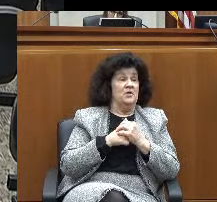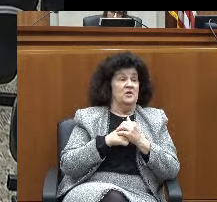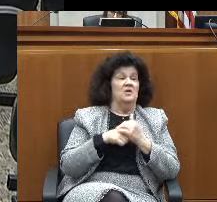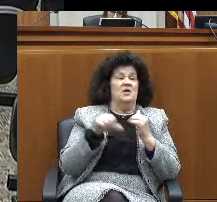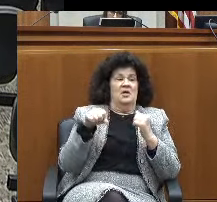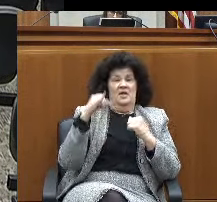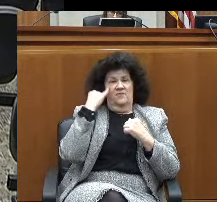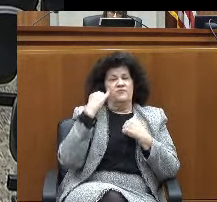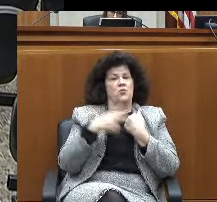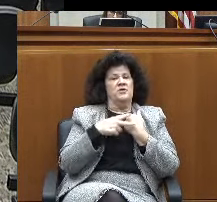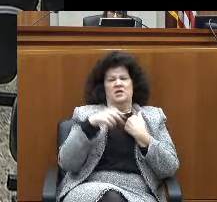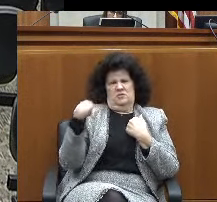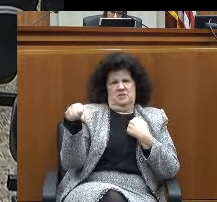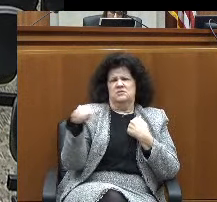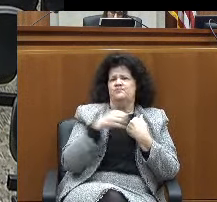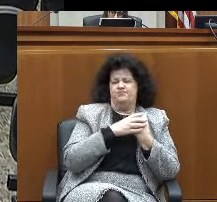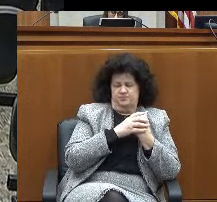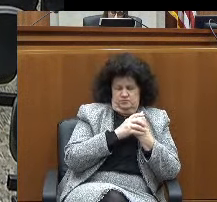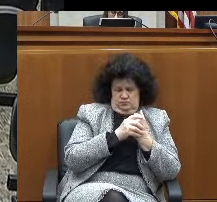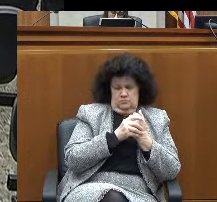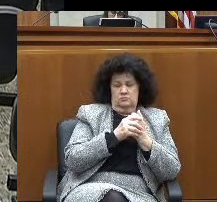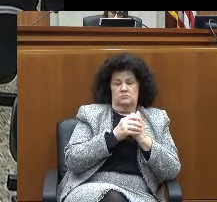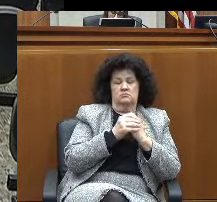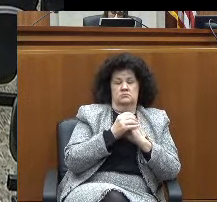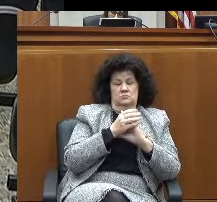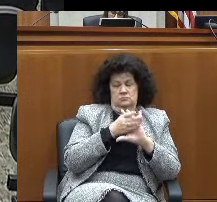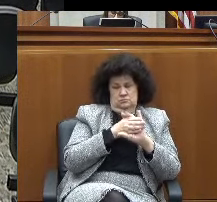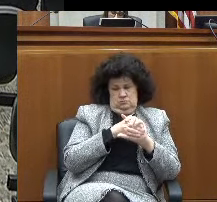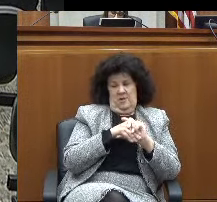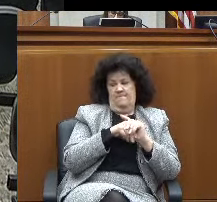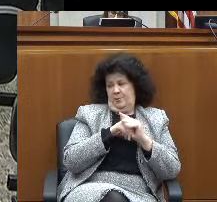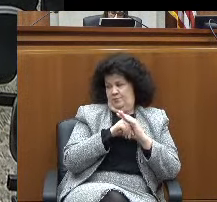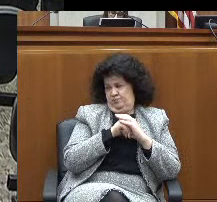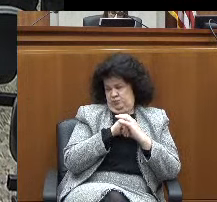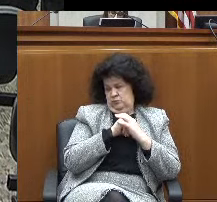Oh, if they're retained, yes. Yes. Thank you.